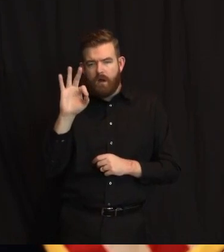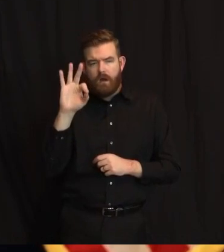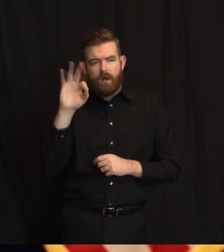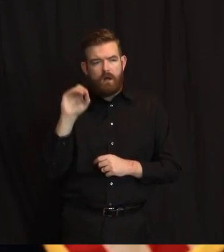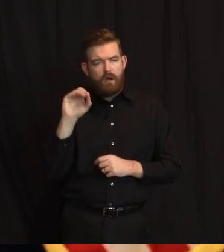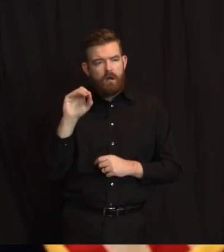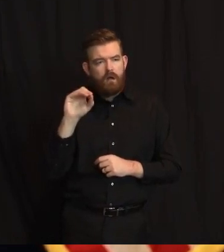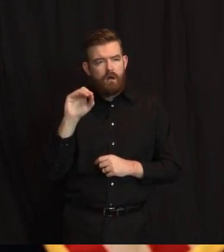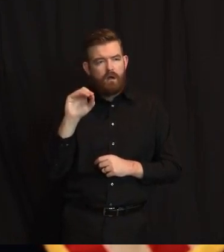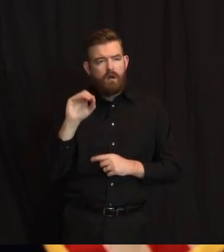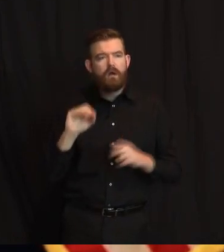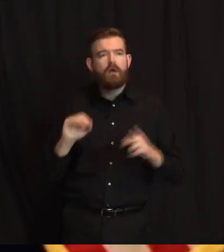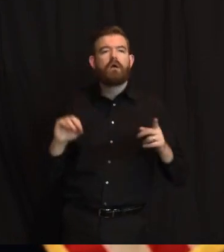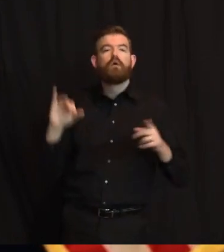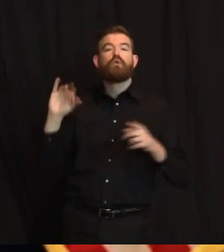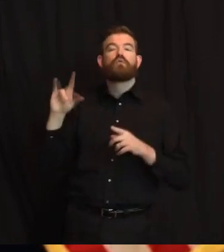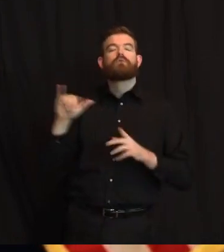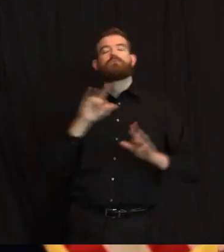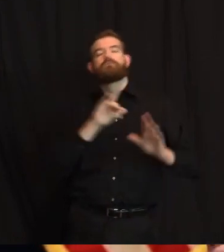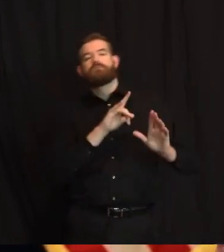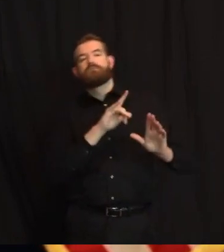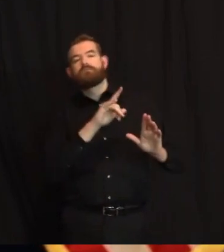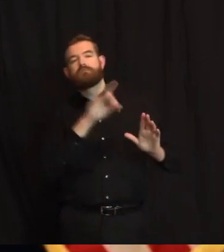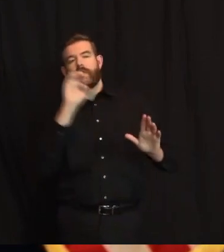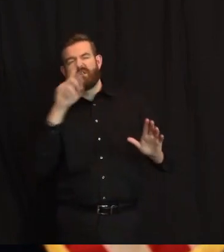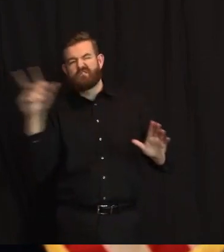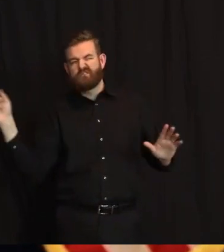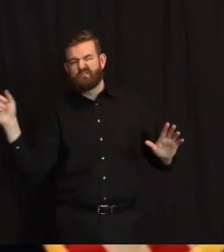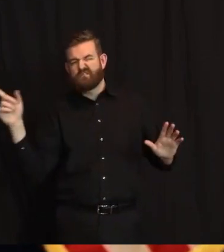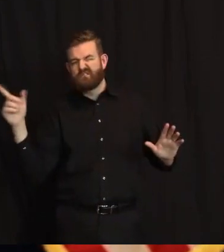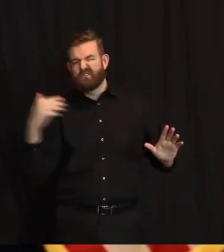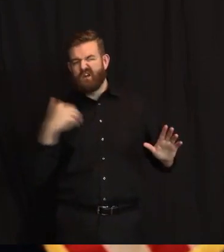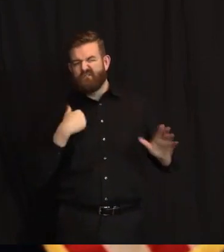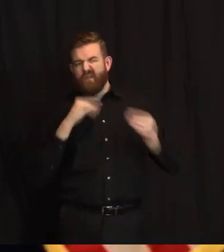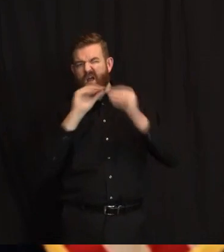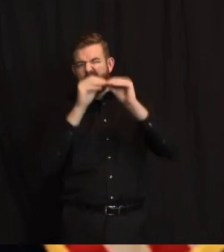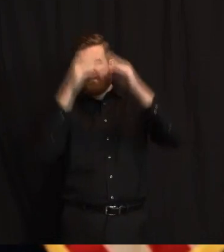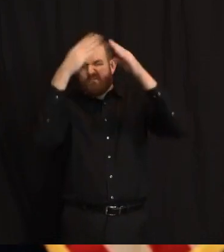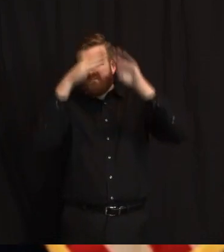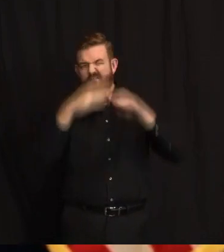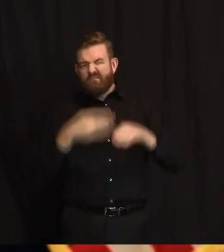breakdown of the underlying conditions. Ed, if I'm right, we got 990 of the total